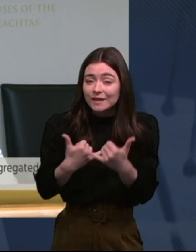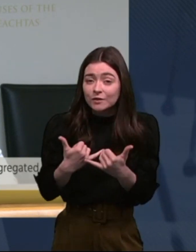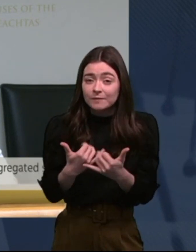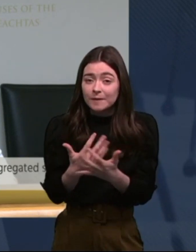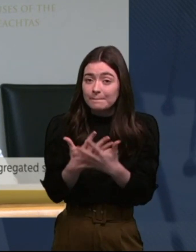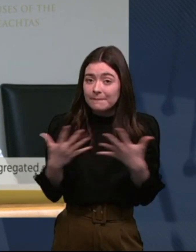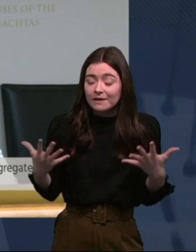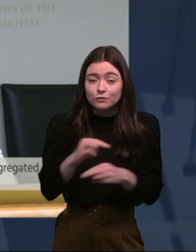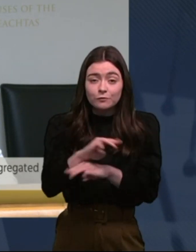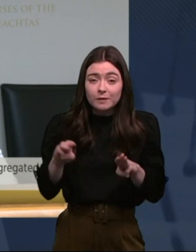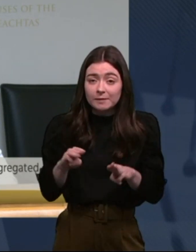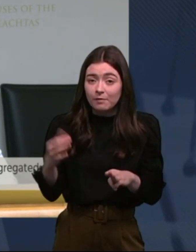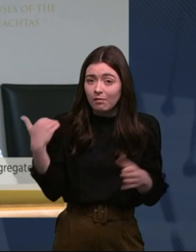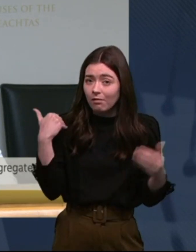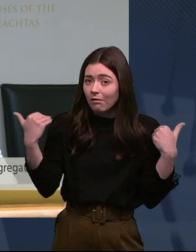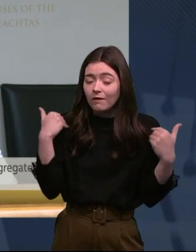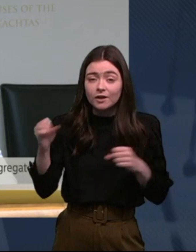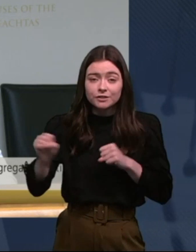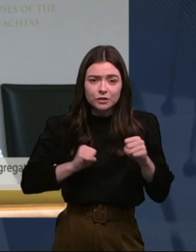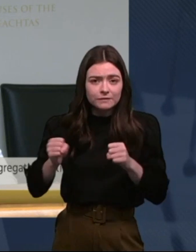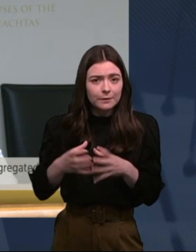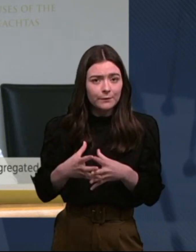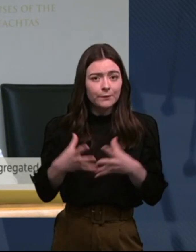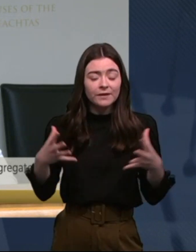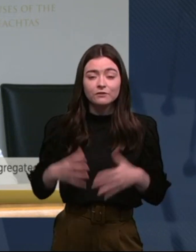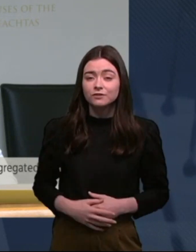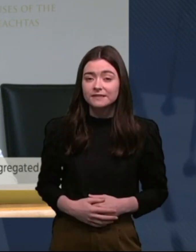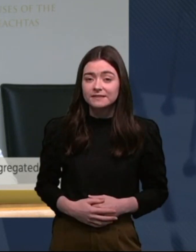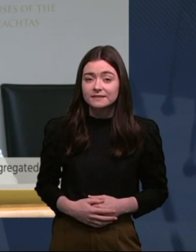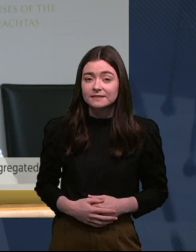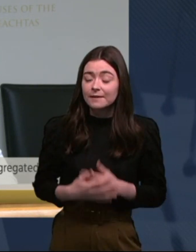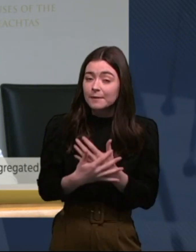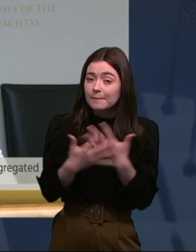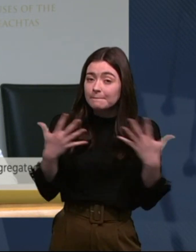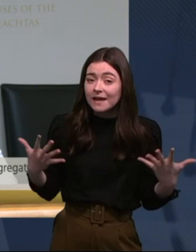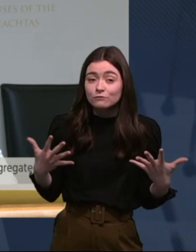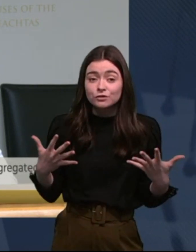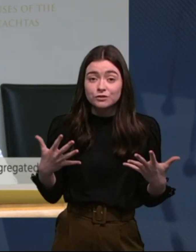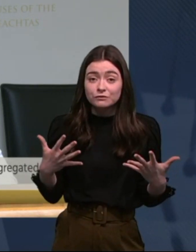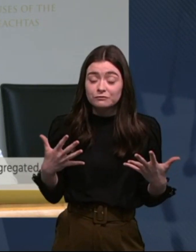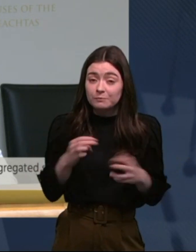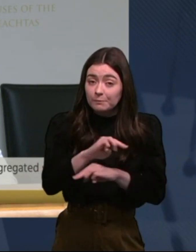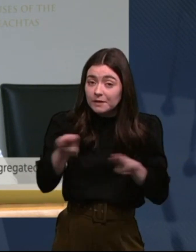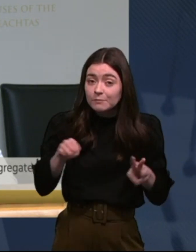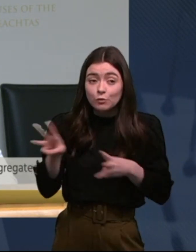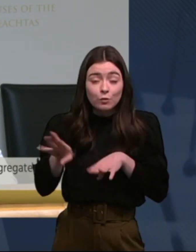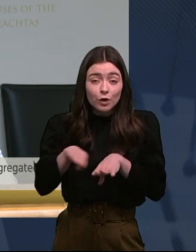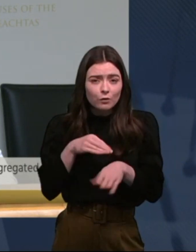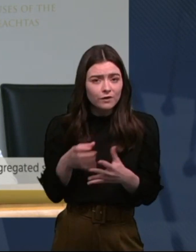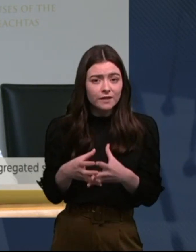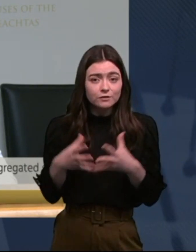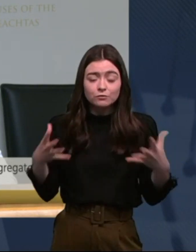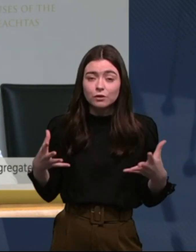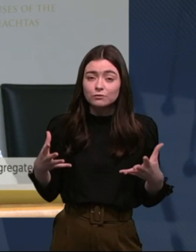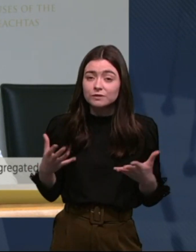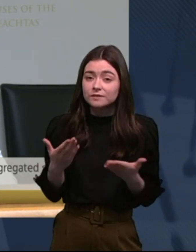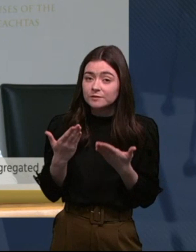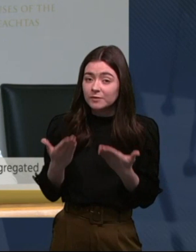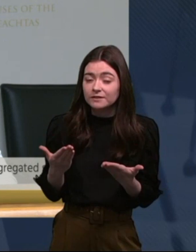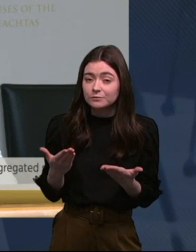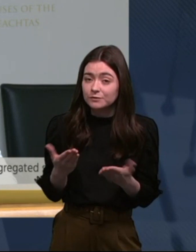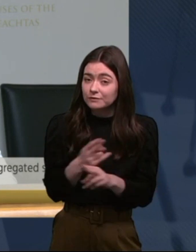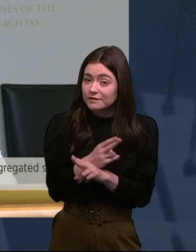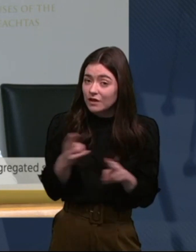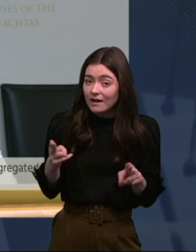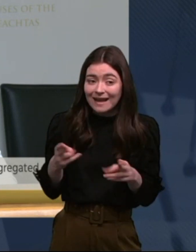of inquiries to our service has continued to grow. The number of cases that we have worked has grown, despite the fact that we have not